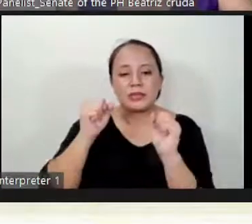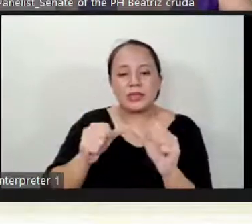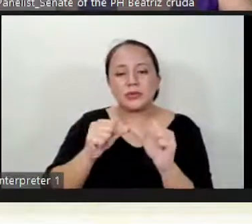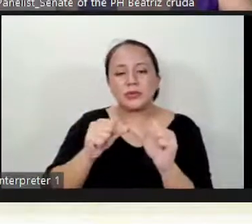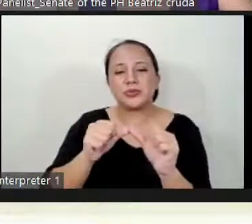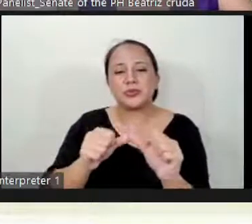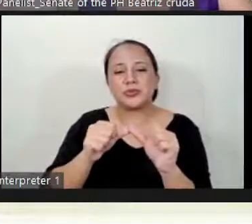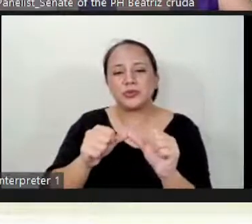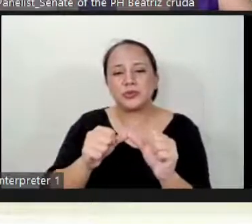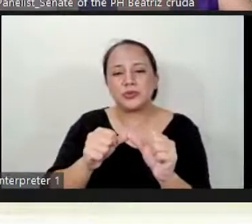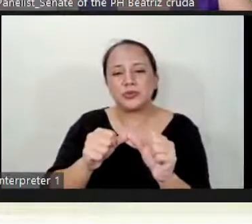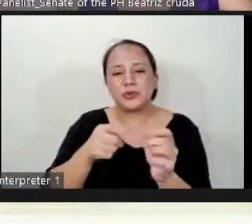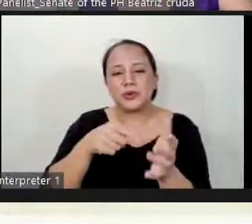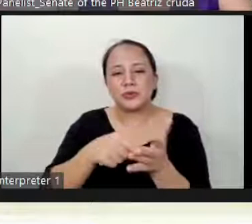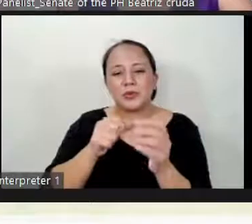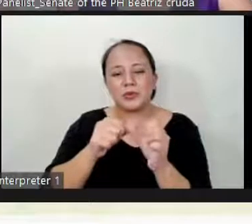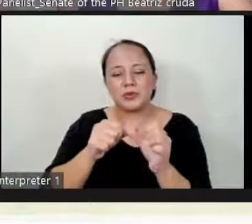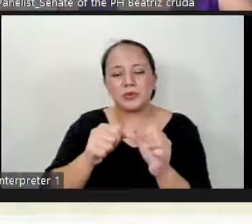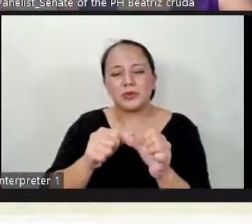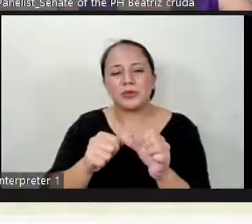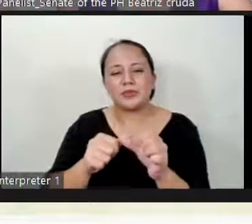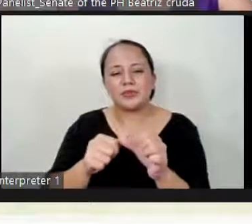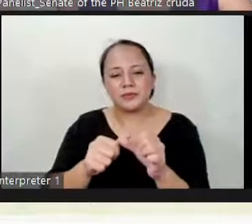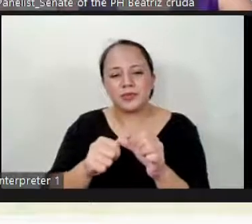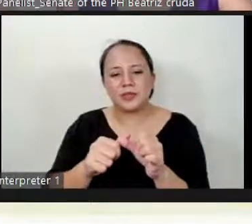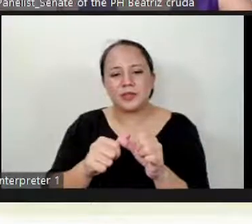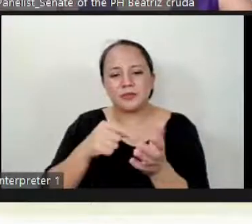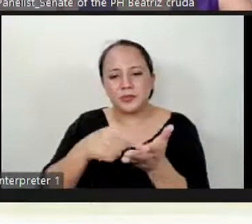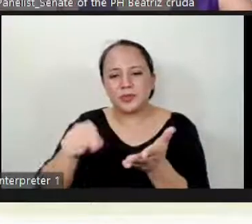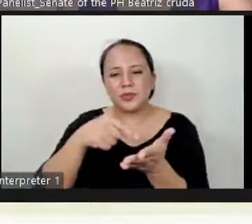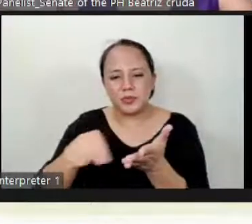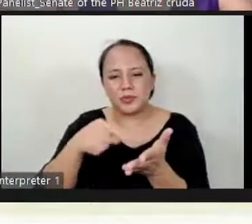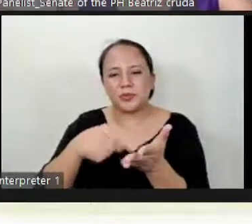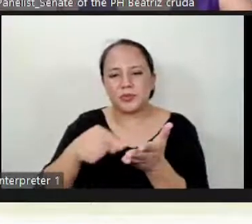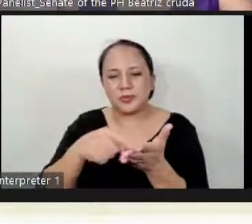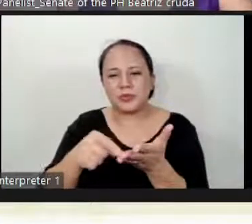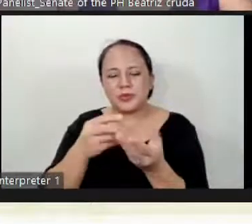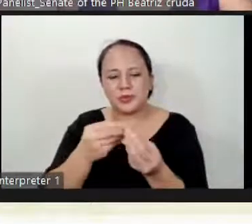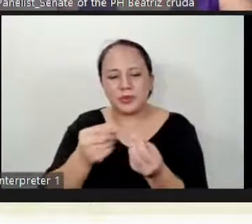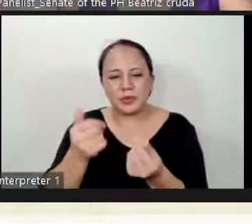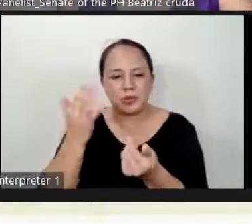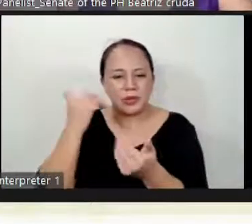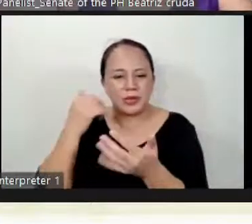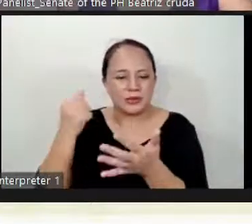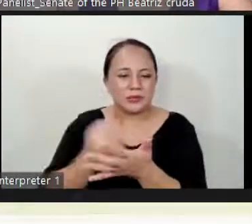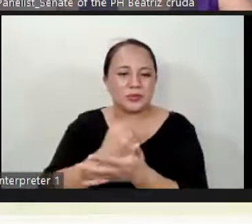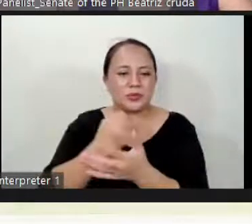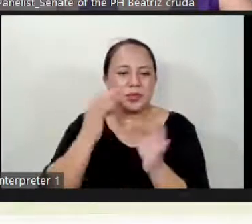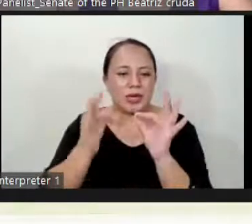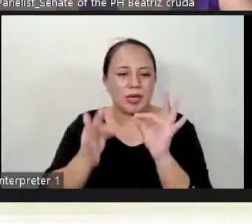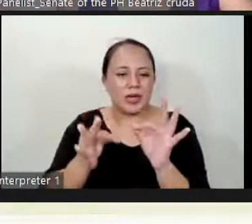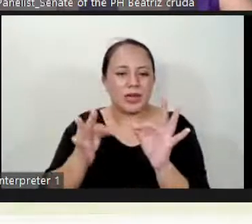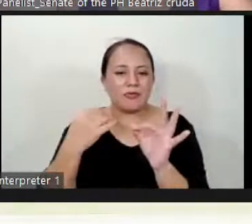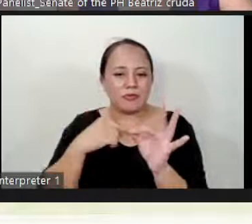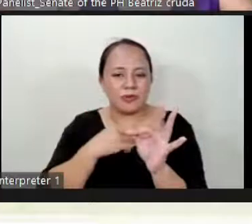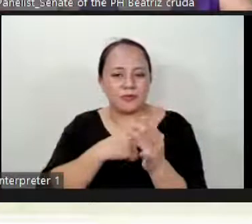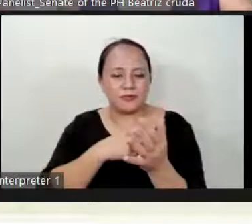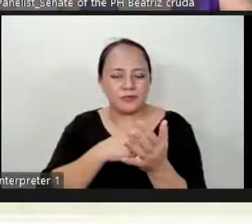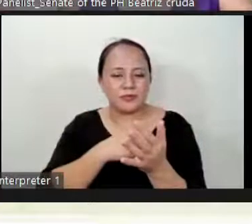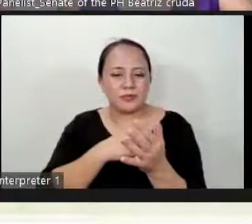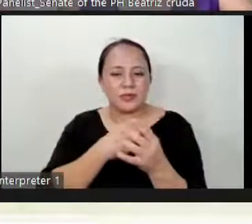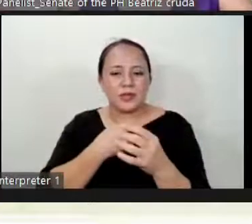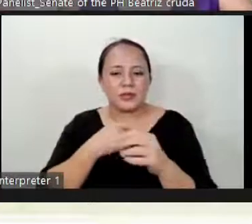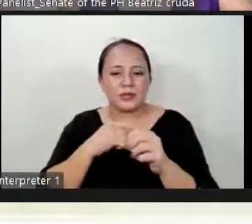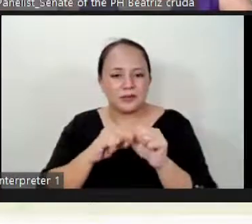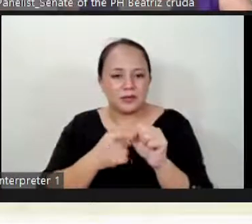sustain uh, paying for that treatment. Kasi sayang naman if we start